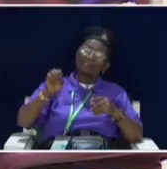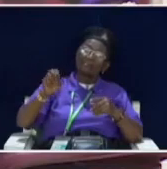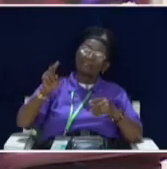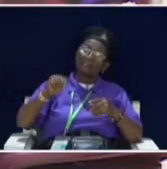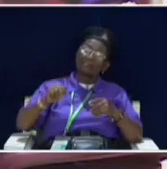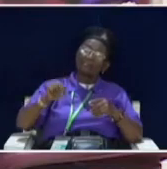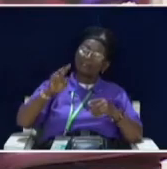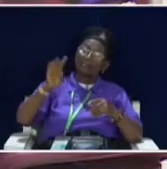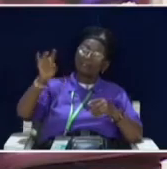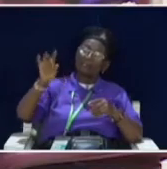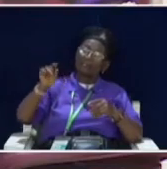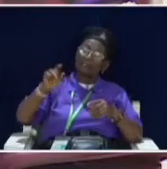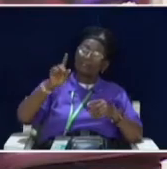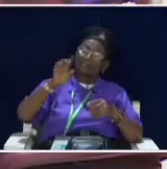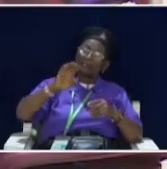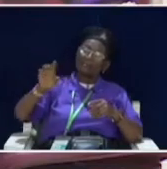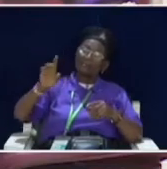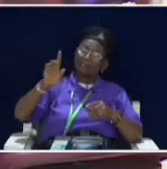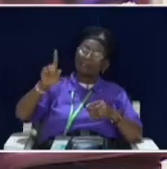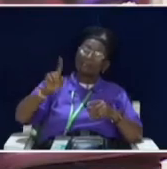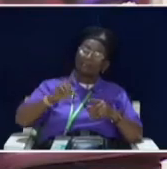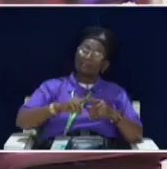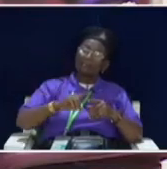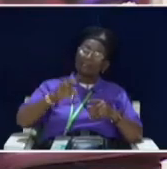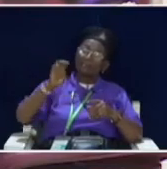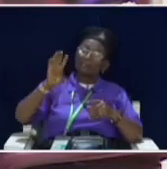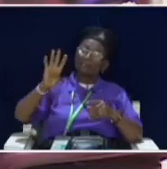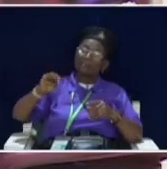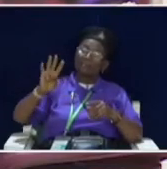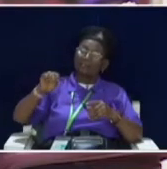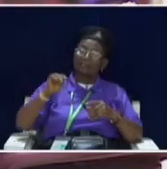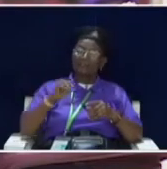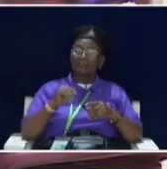to 14. Genesis ori kejidilogun ese kini de ikerinla.